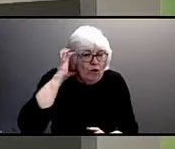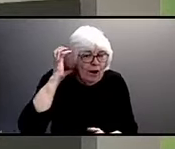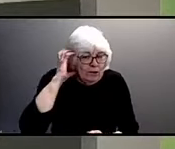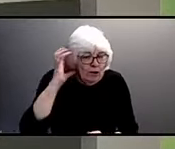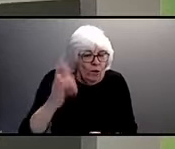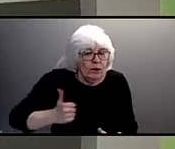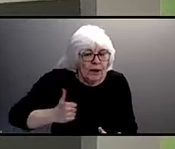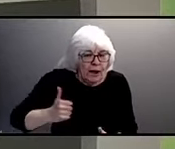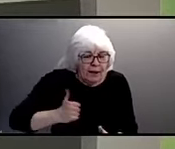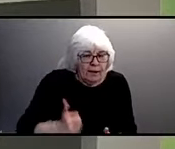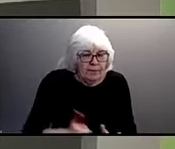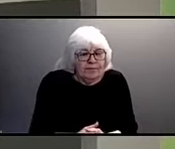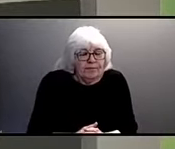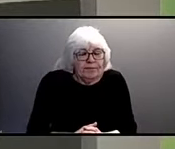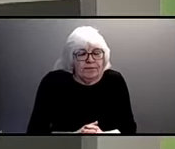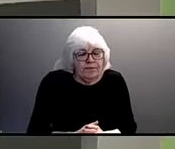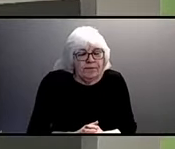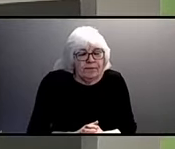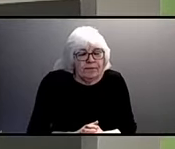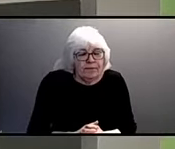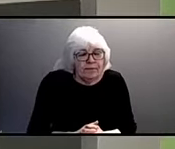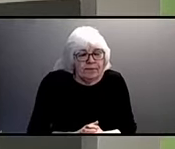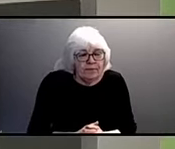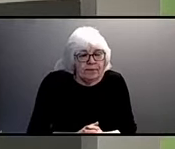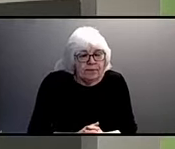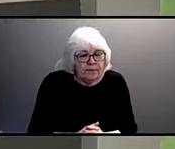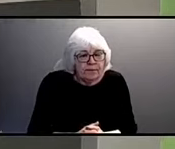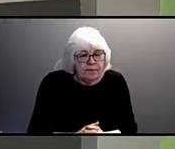and a follow-up, if he wishes.